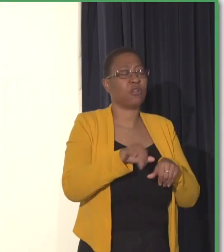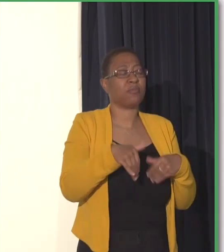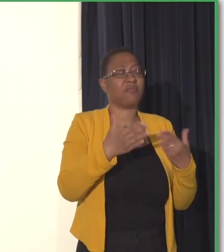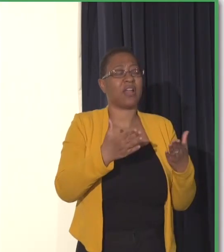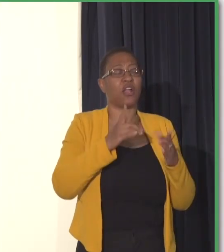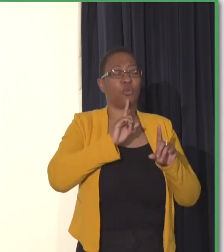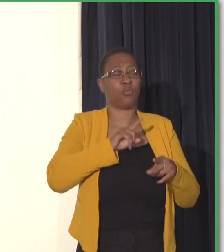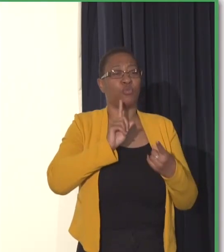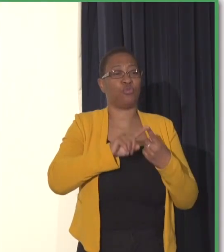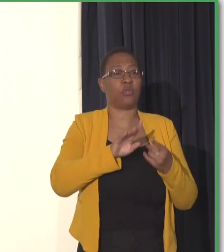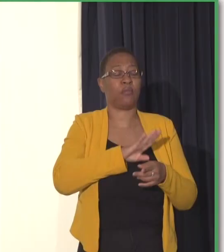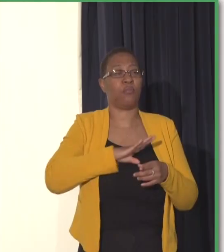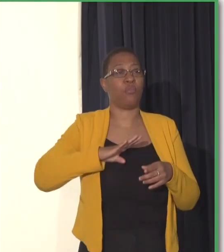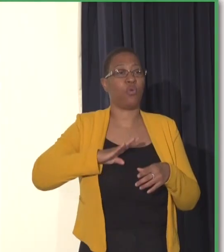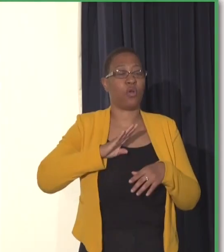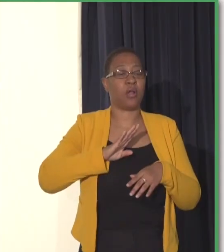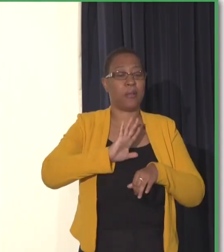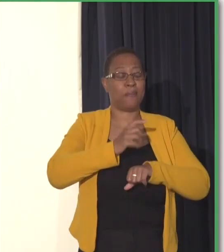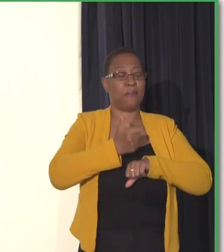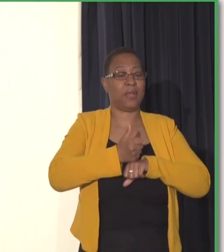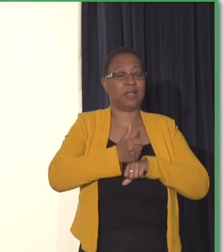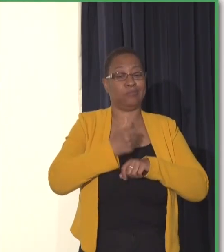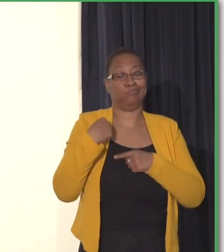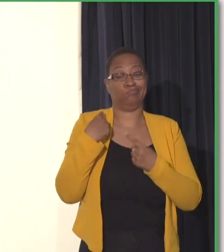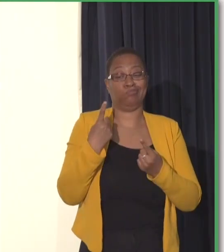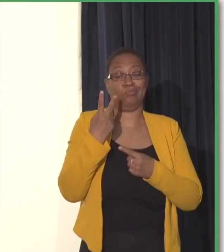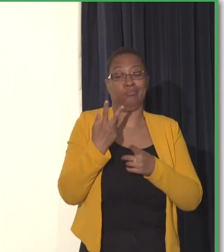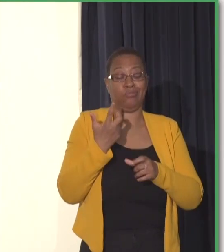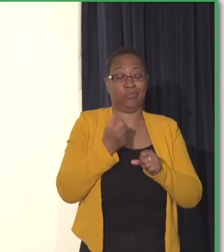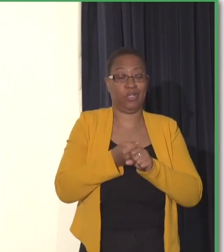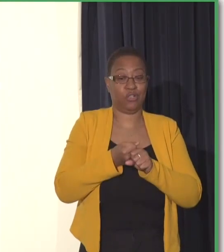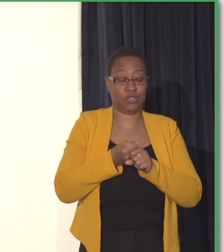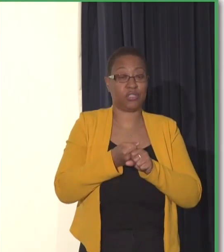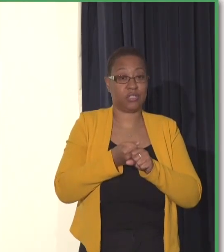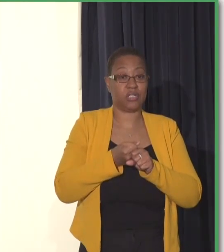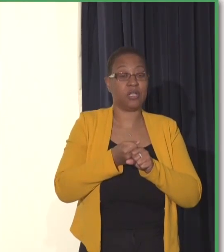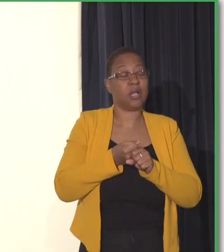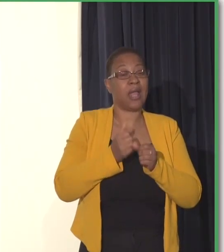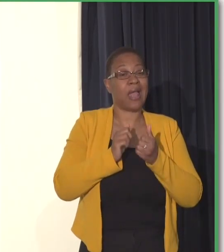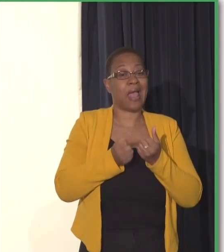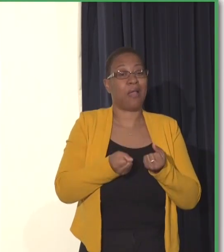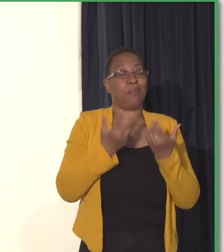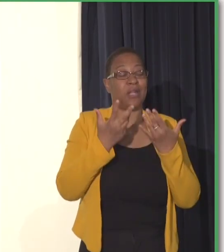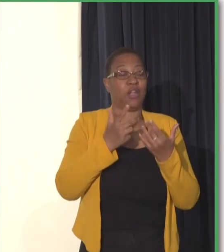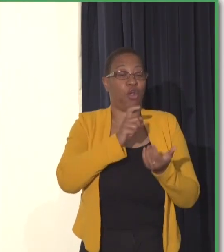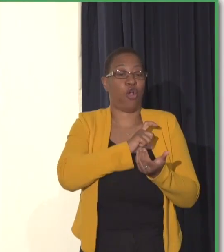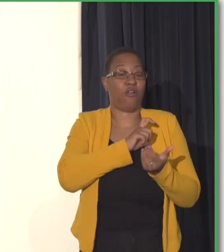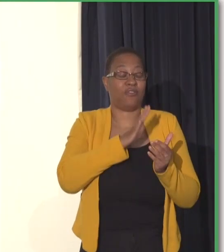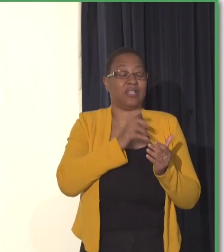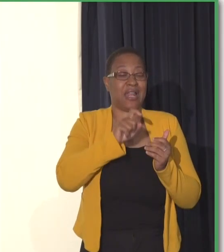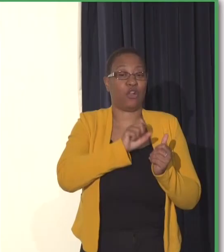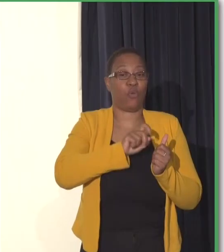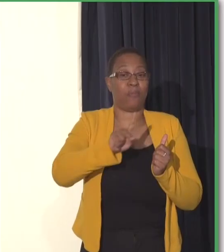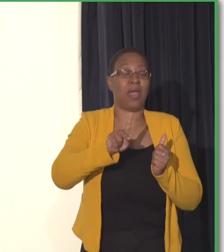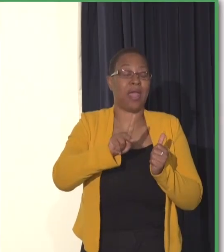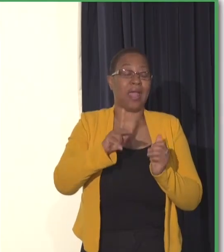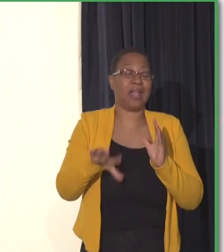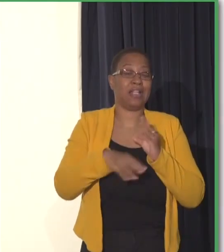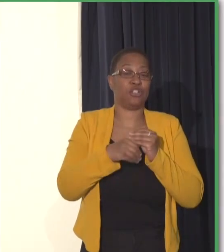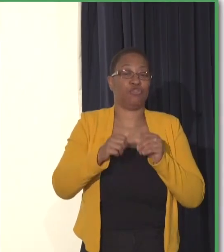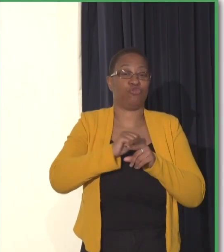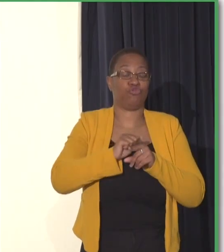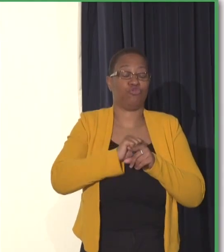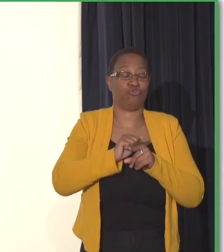to the board based off the past, say, 3 years? How many officers in the past 3 years had to go back through additional